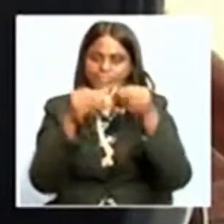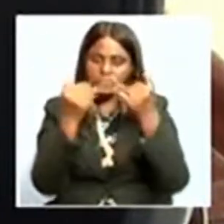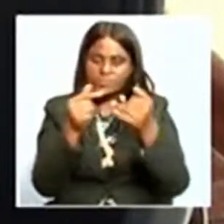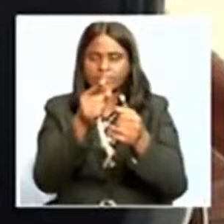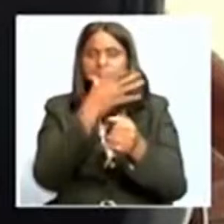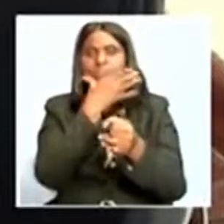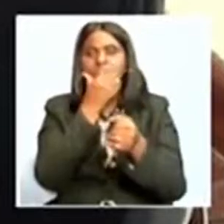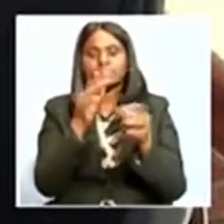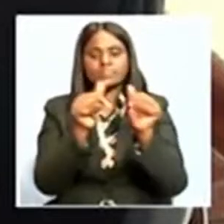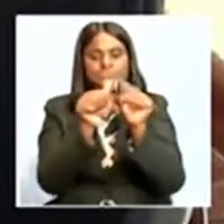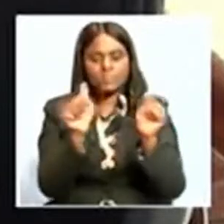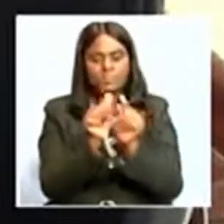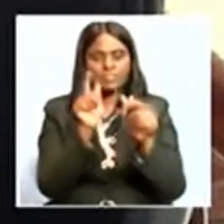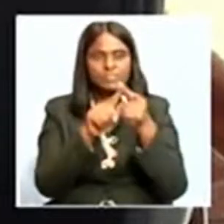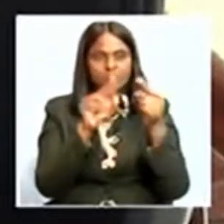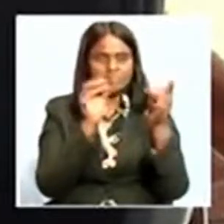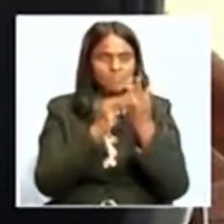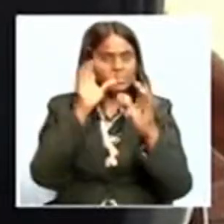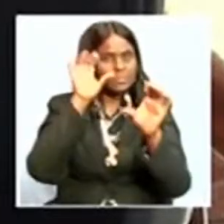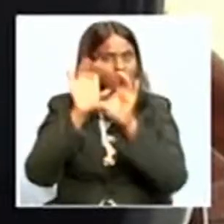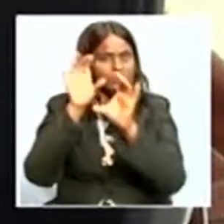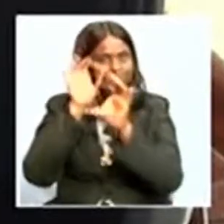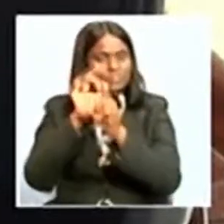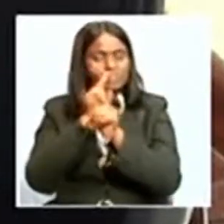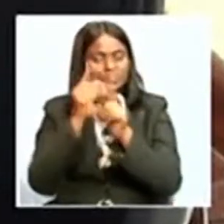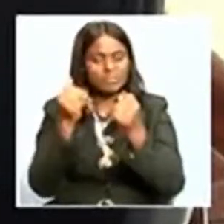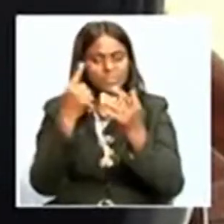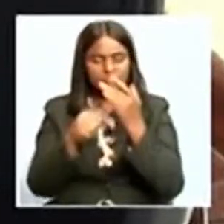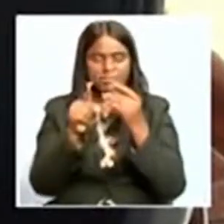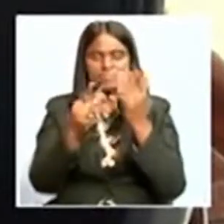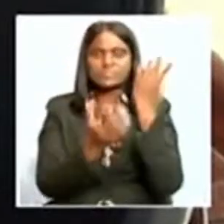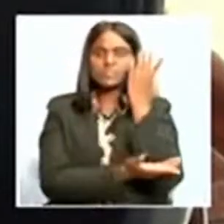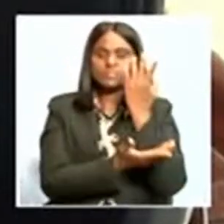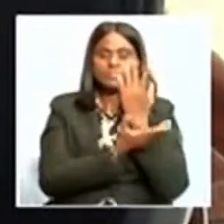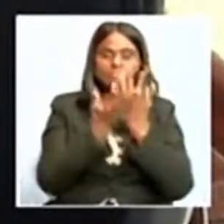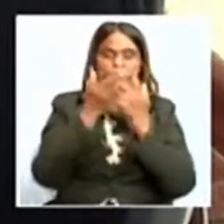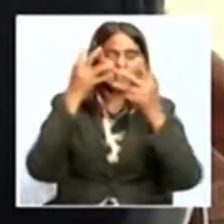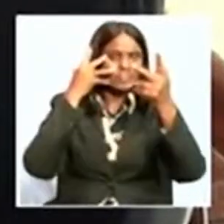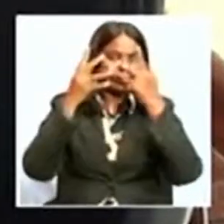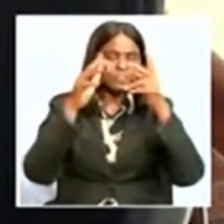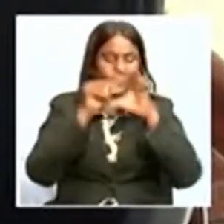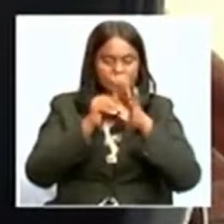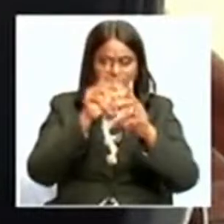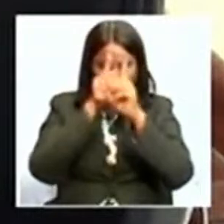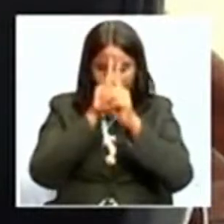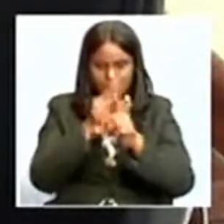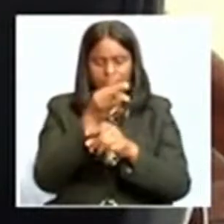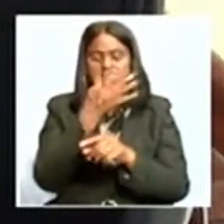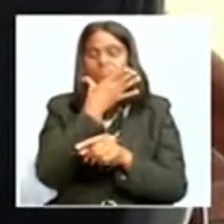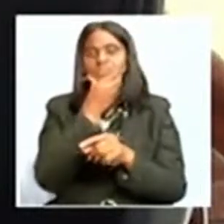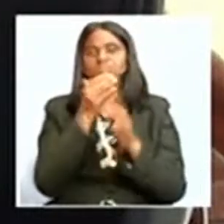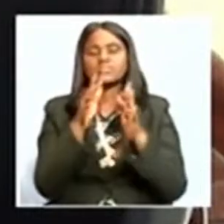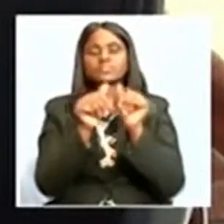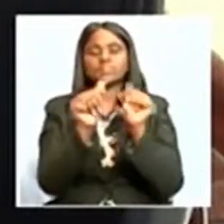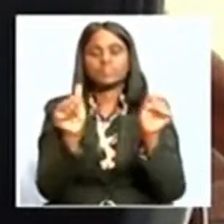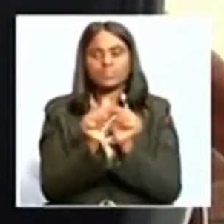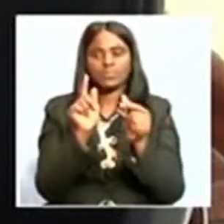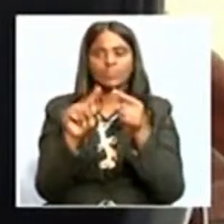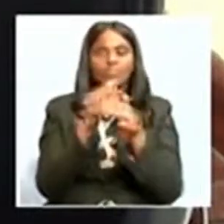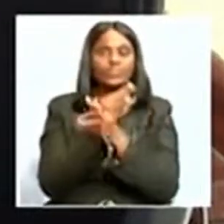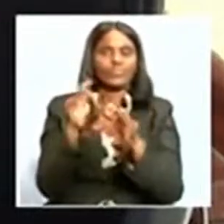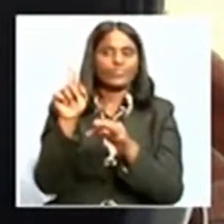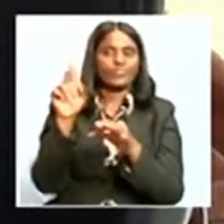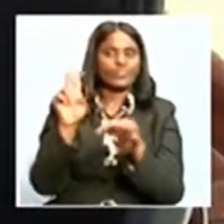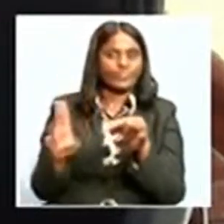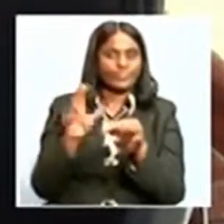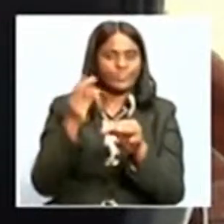Commissioner General to prescribed conditions, just so that to enhance transparency in the decision of the Commissioner General to exempt the use of